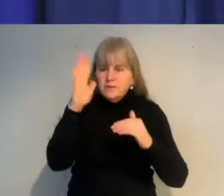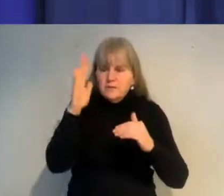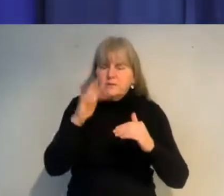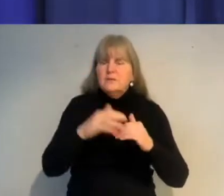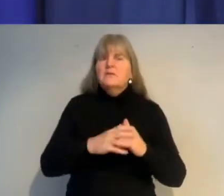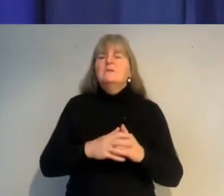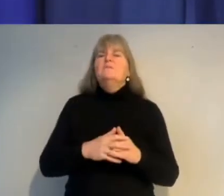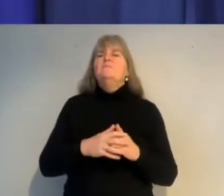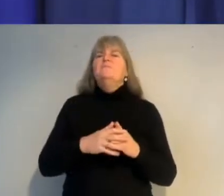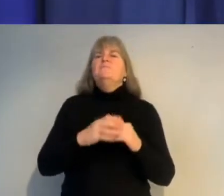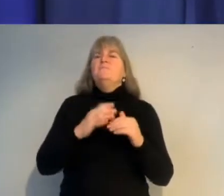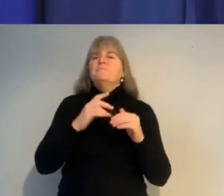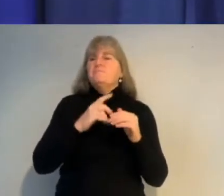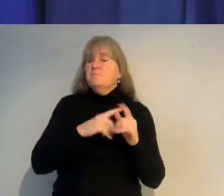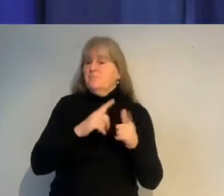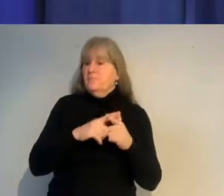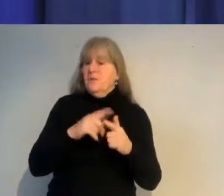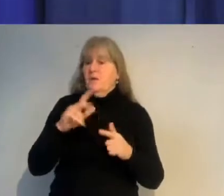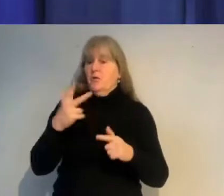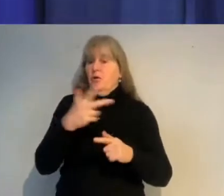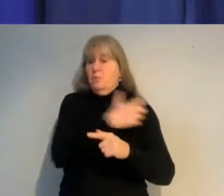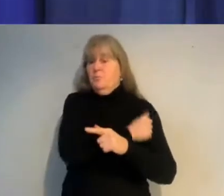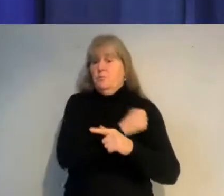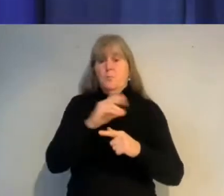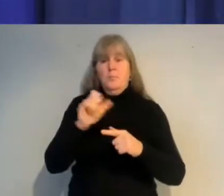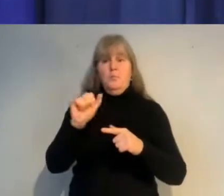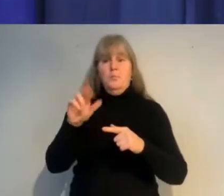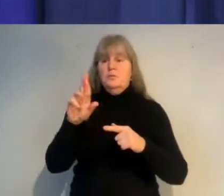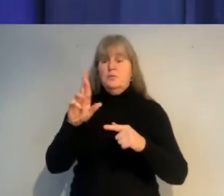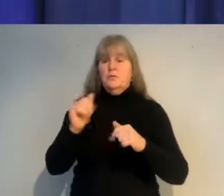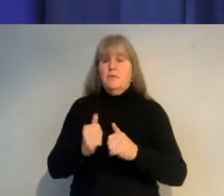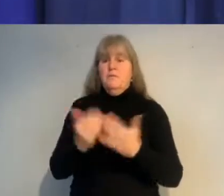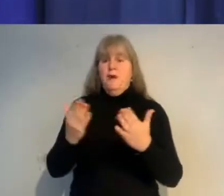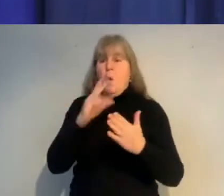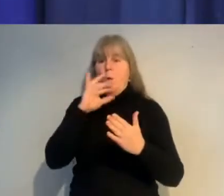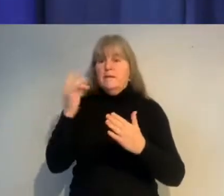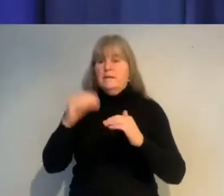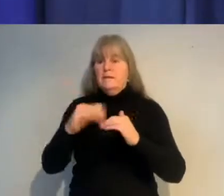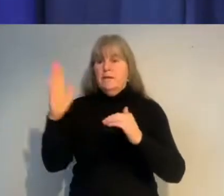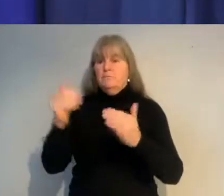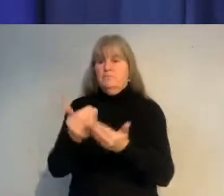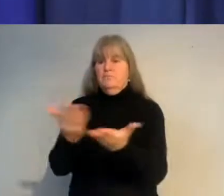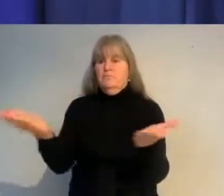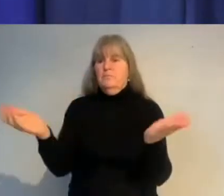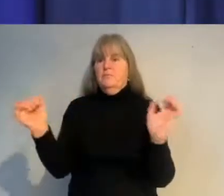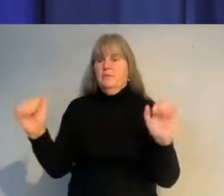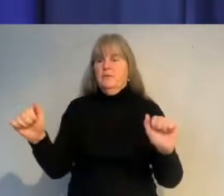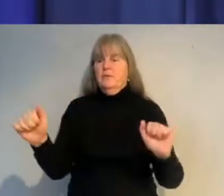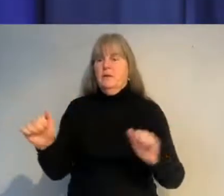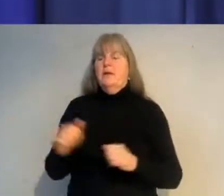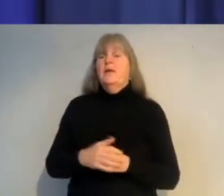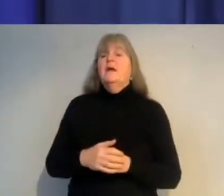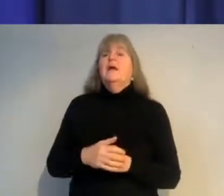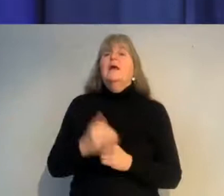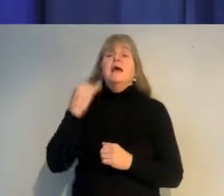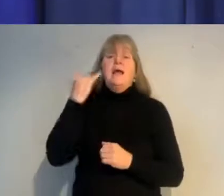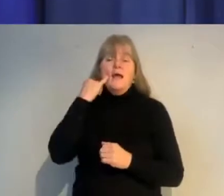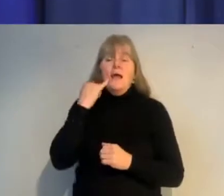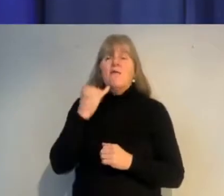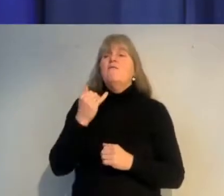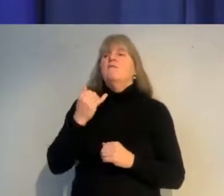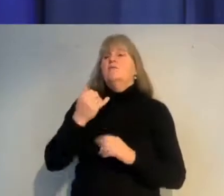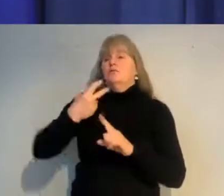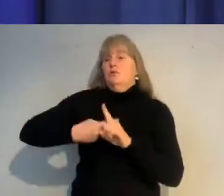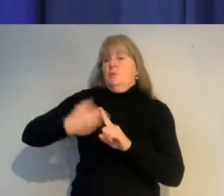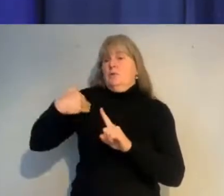boosters are now available for those 18 and over who received their second shot more than 2 months ago. I'm very